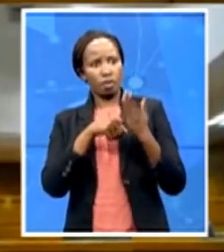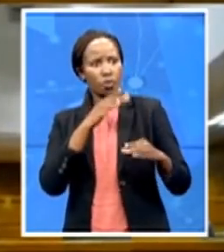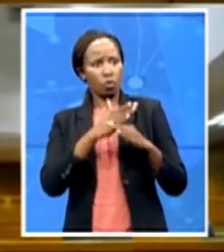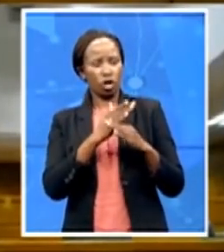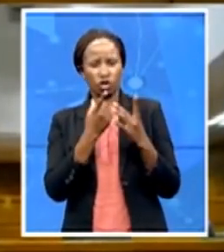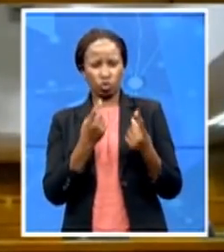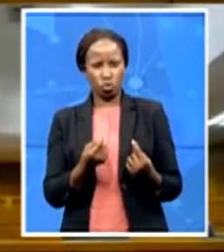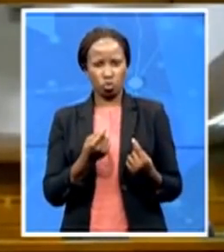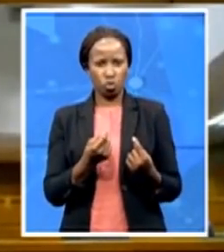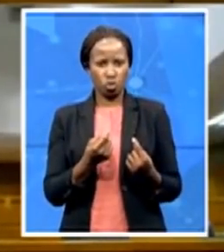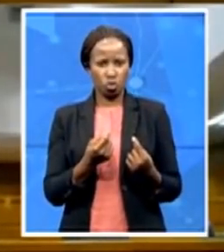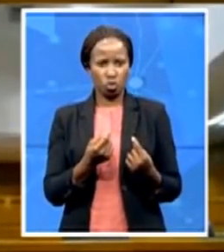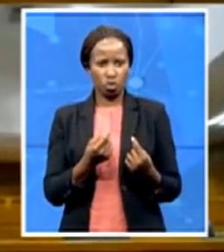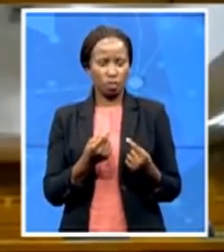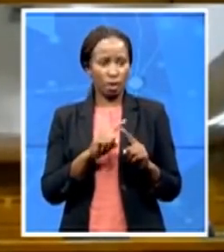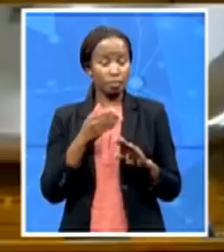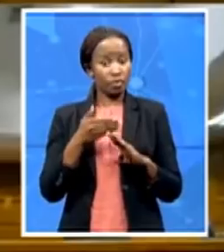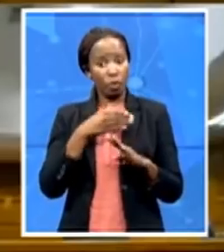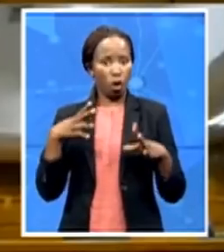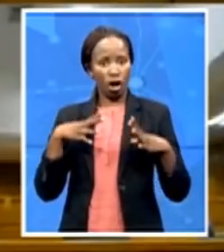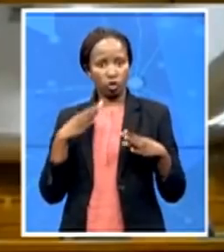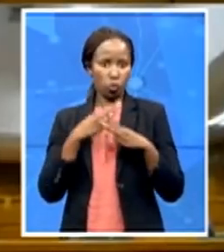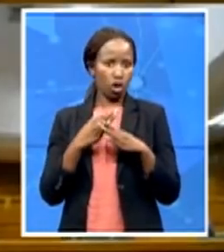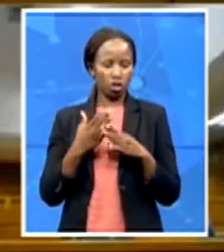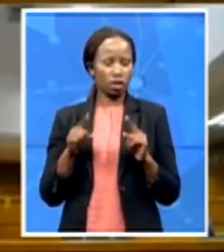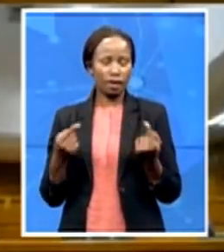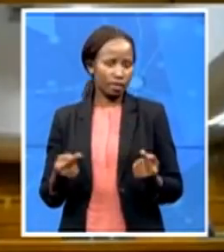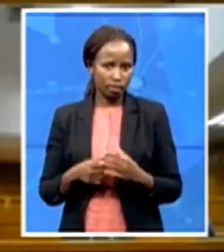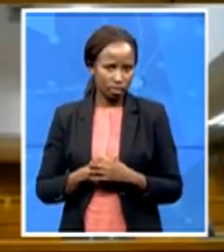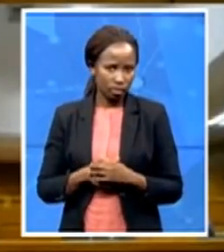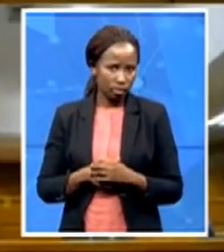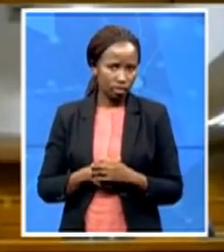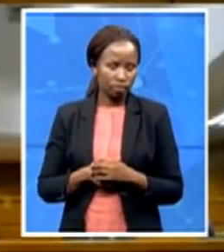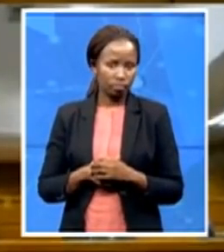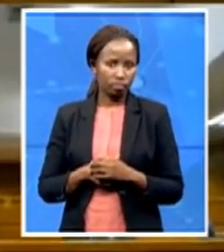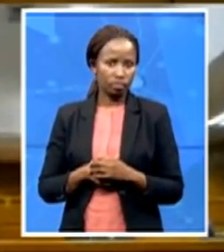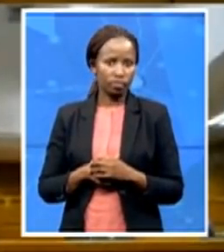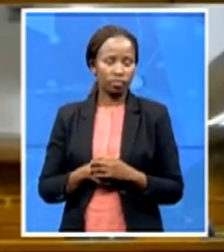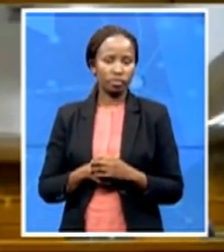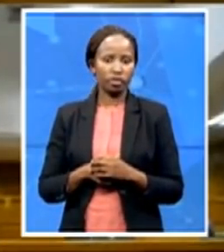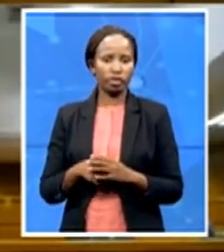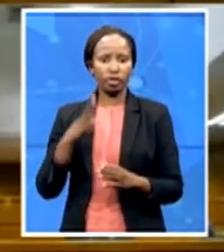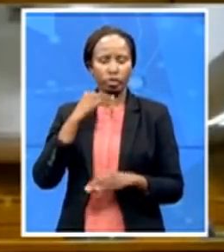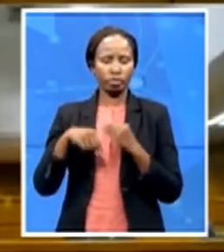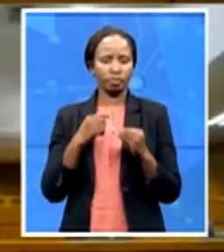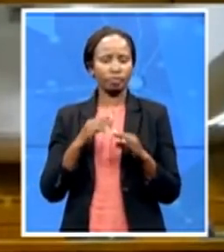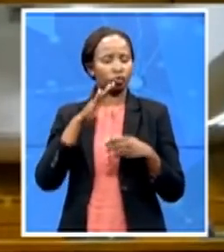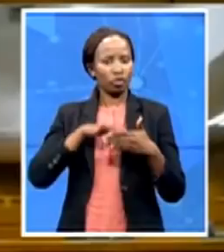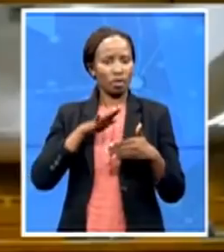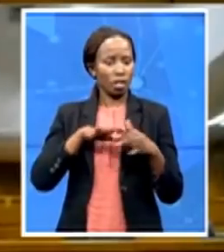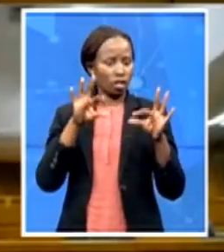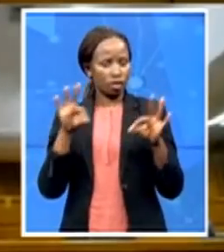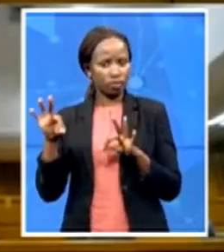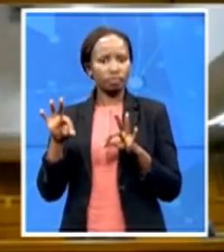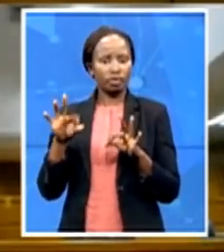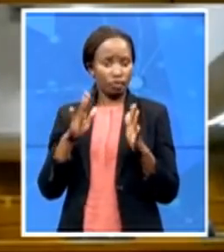into existence. Just a word about unreasonableness. Unreasonableness is a ground for judicial review of administrative action. It is